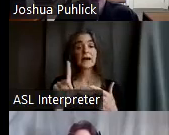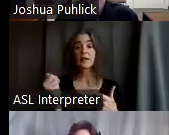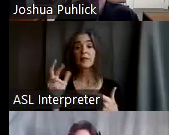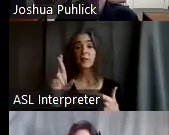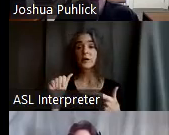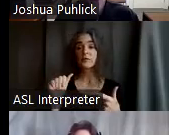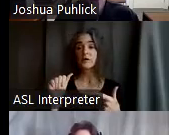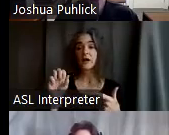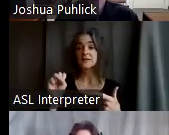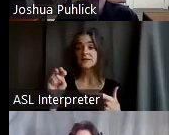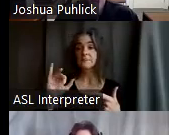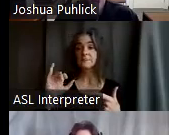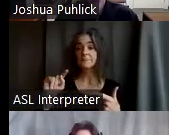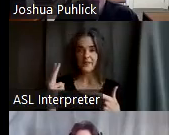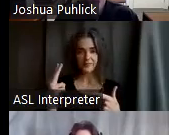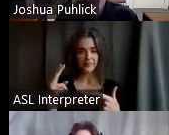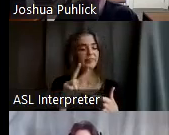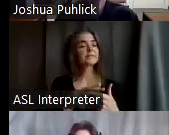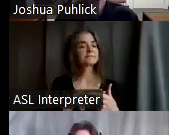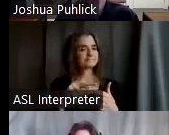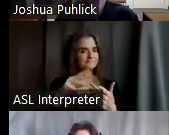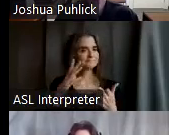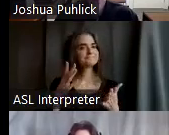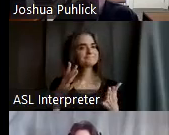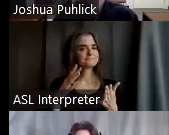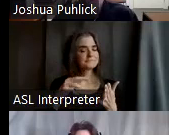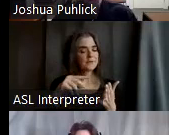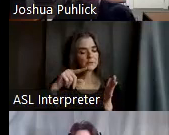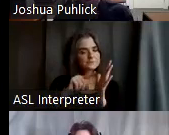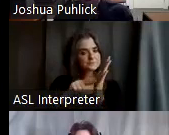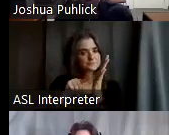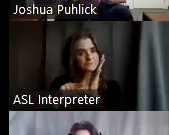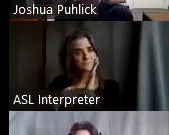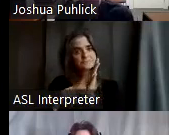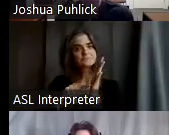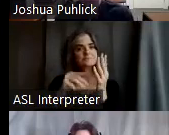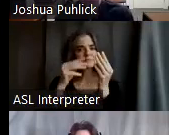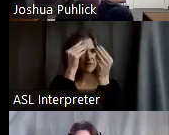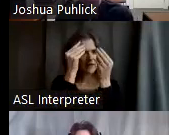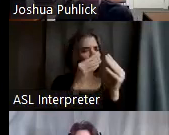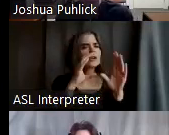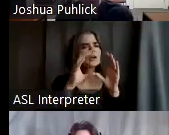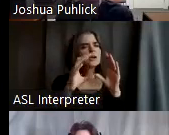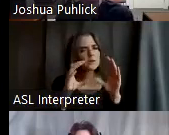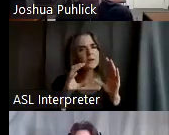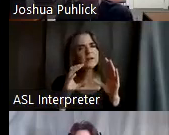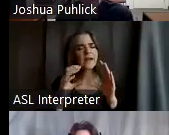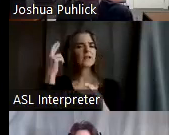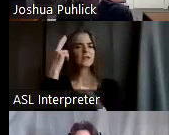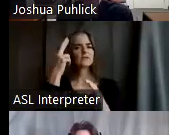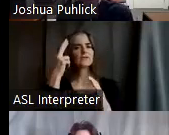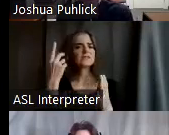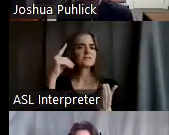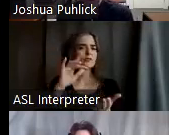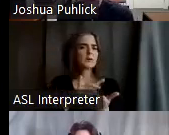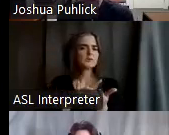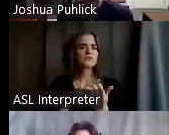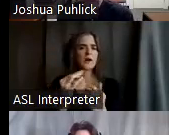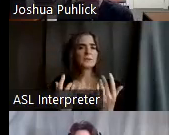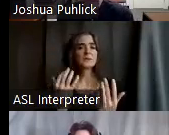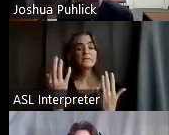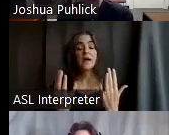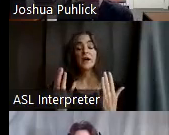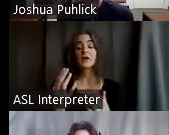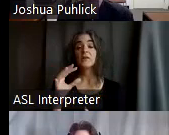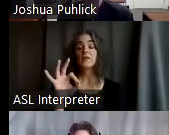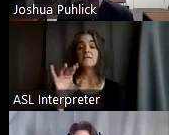wildlife studies that were related to prescribed fire. For instance, they found that the Florida pine